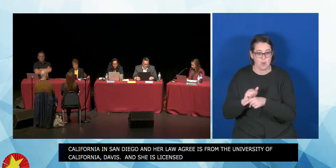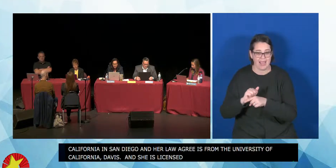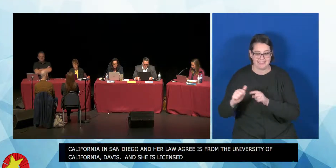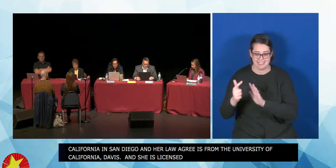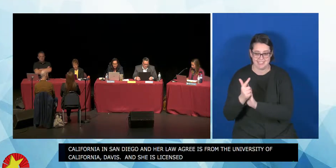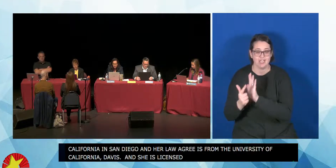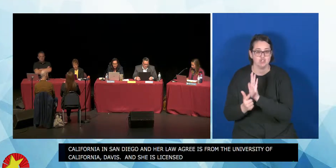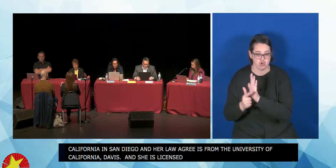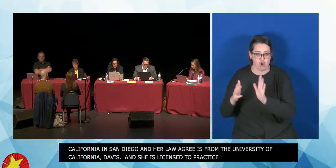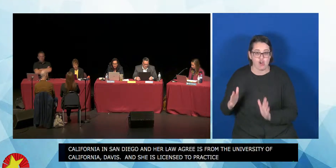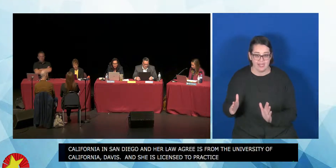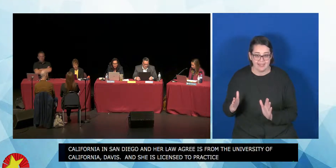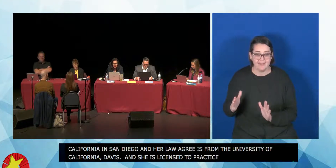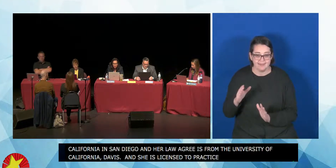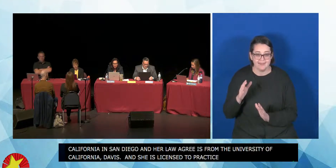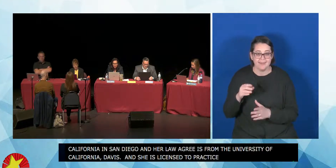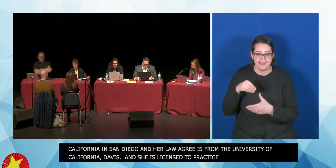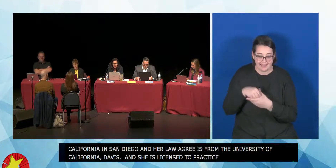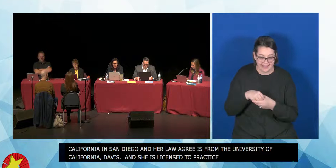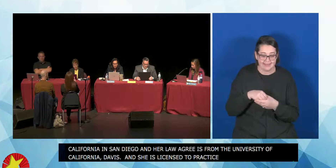attorney in Nevada,